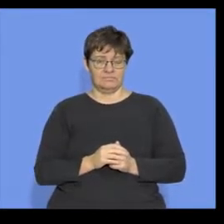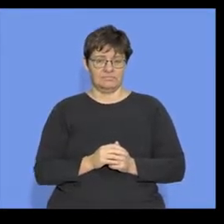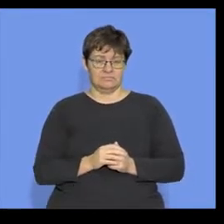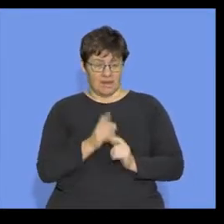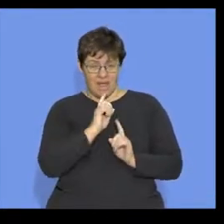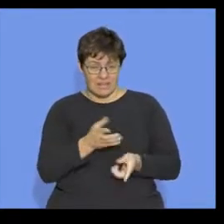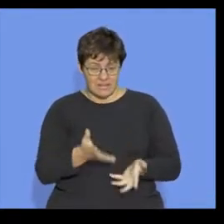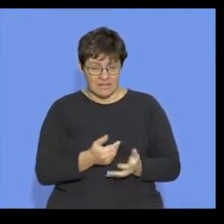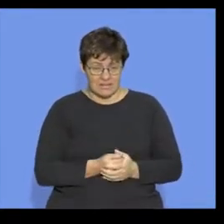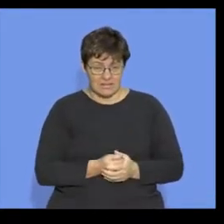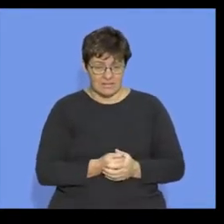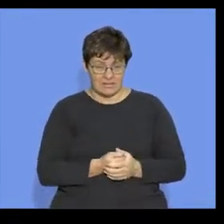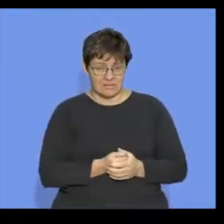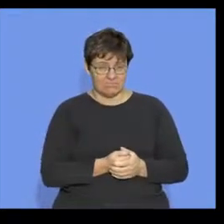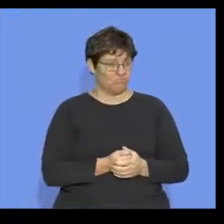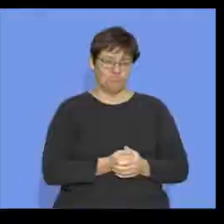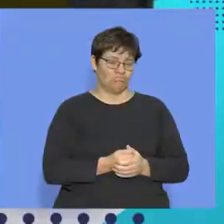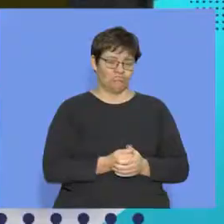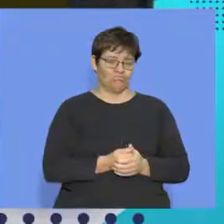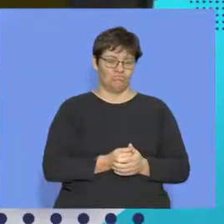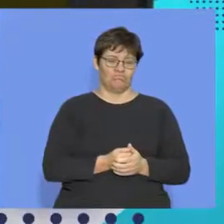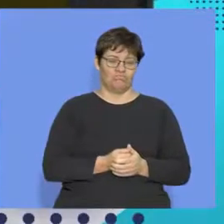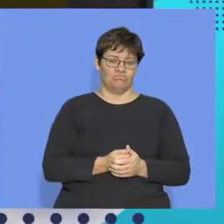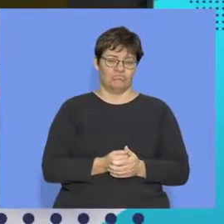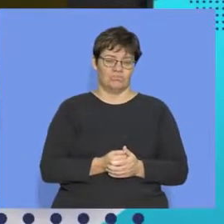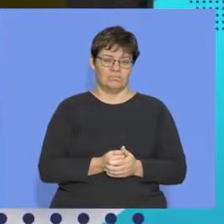Then, is this the answer? No.